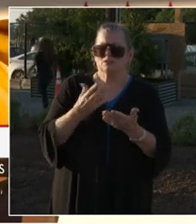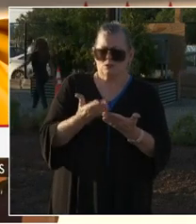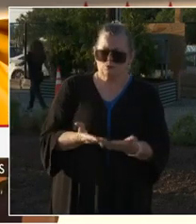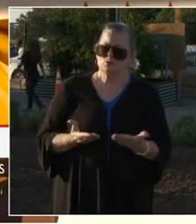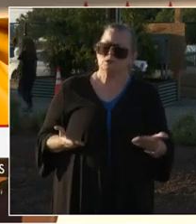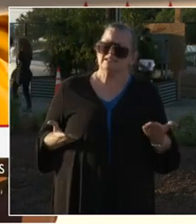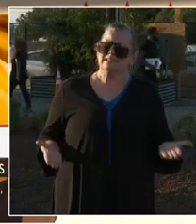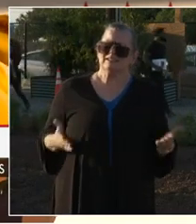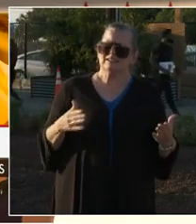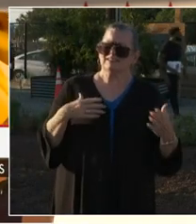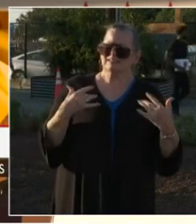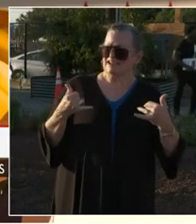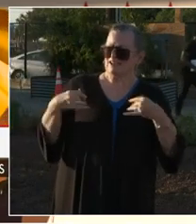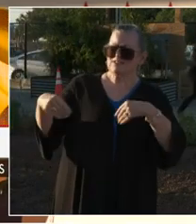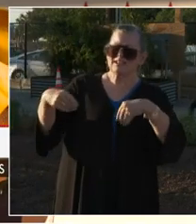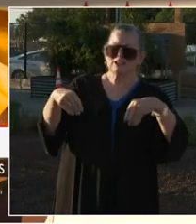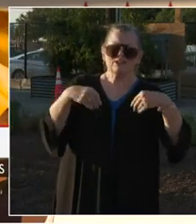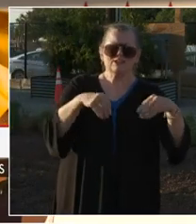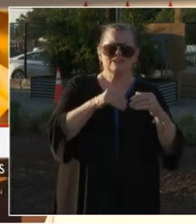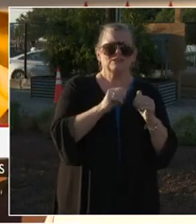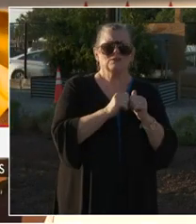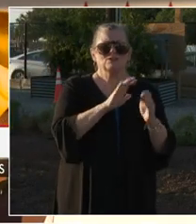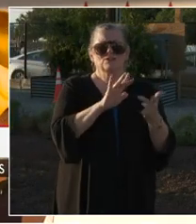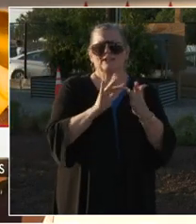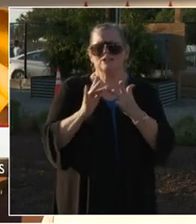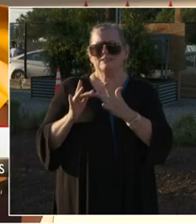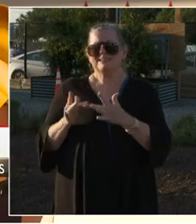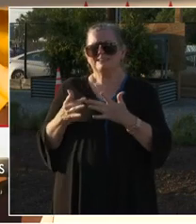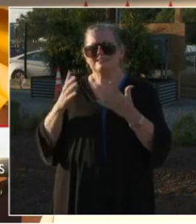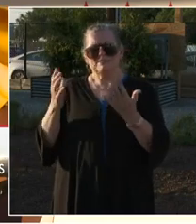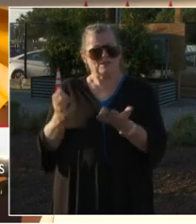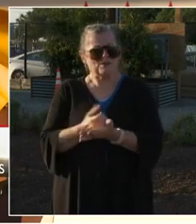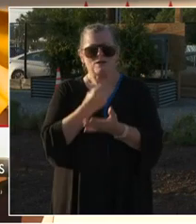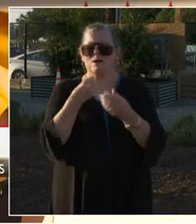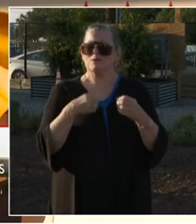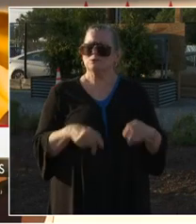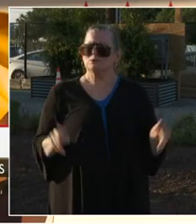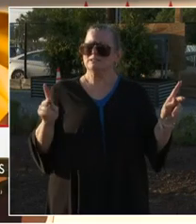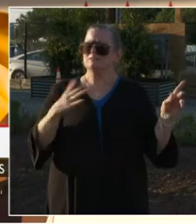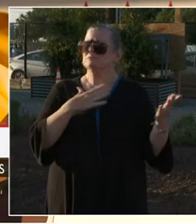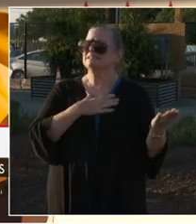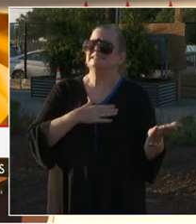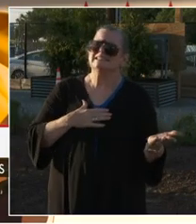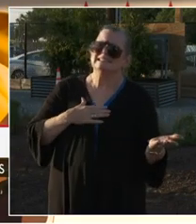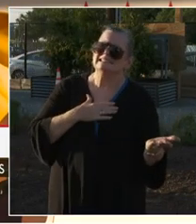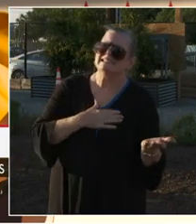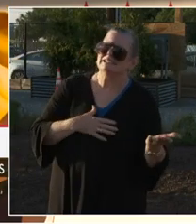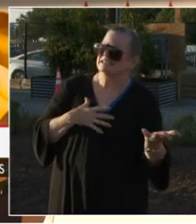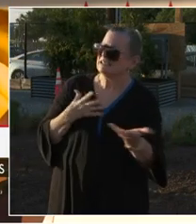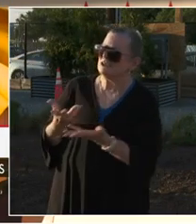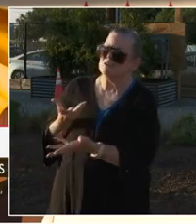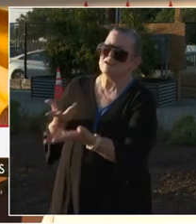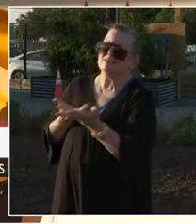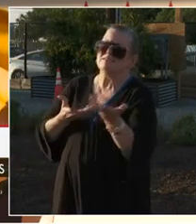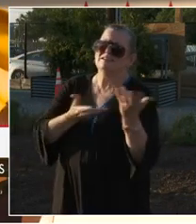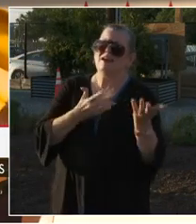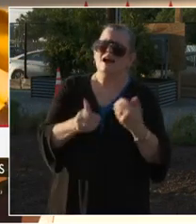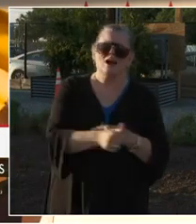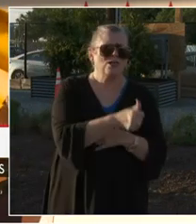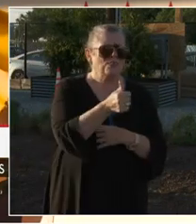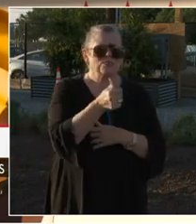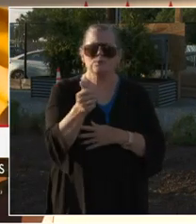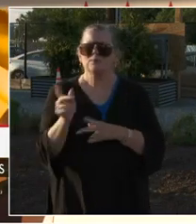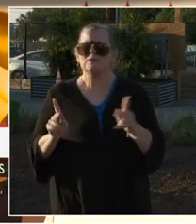your networks to service opportunities in the district. Please be sure to speak with them and other attendees because we're all here